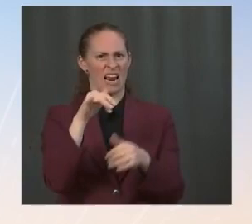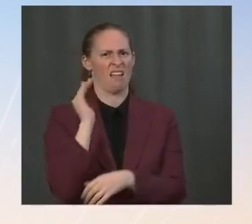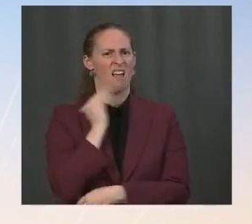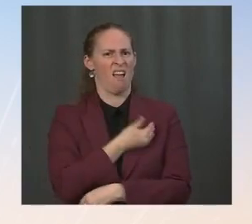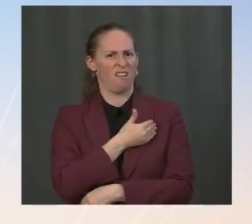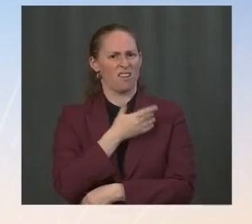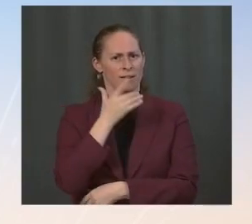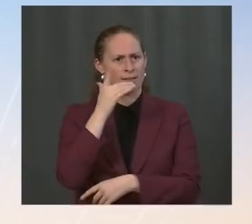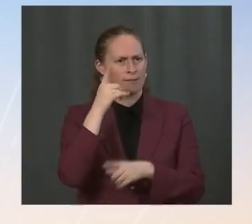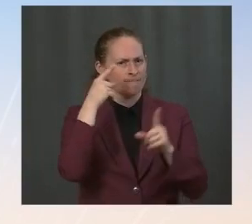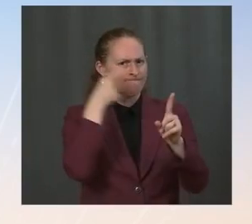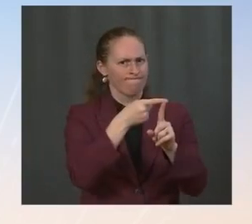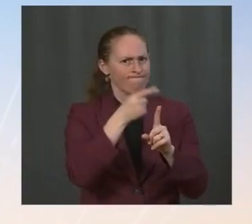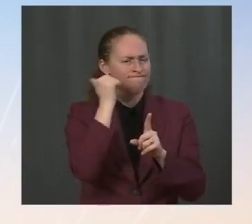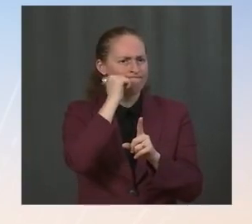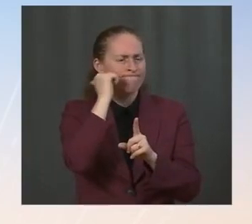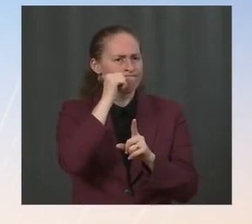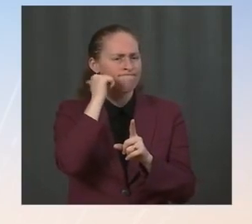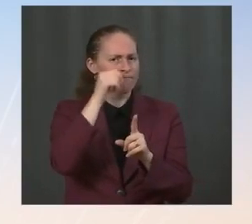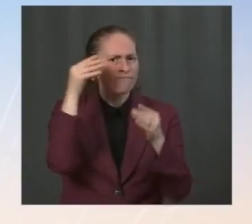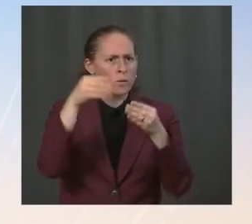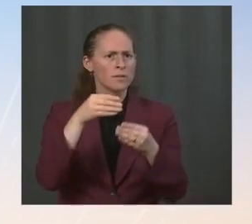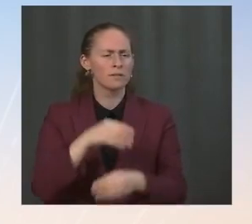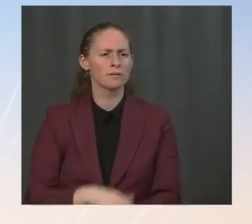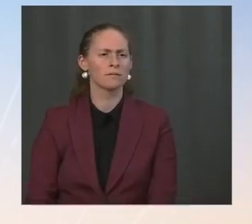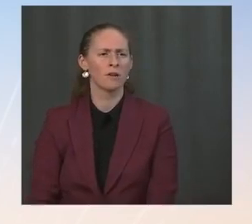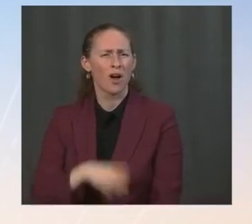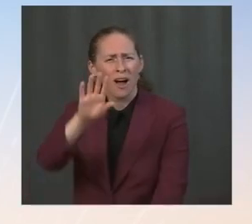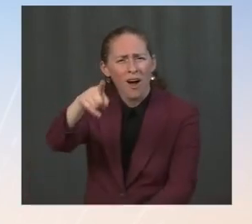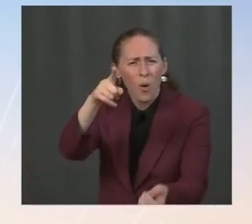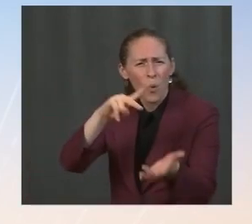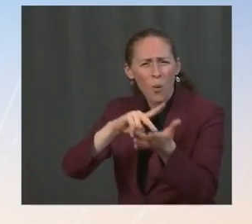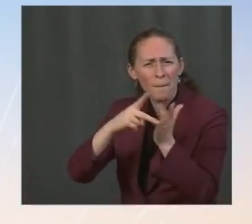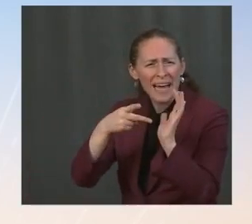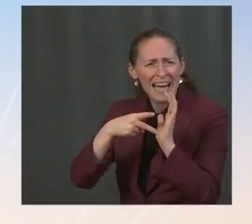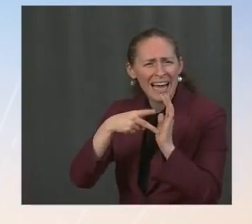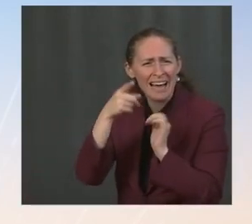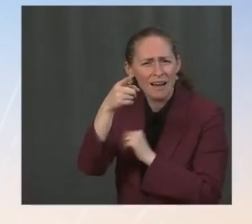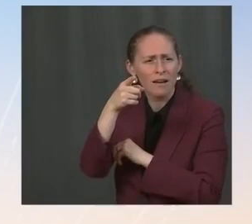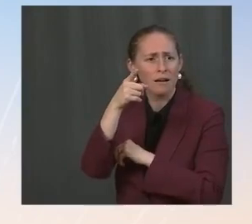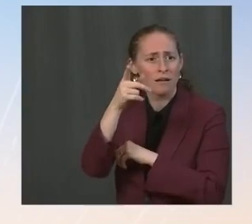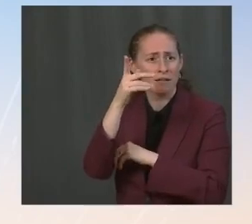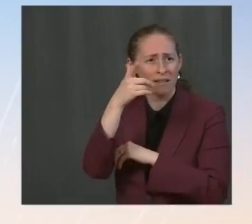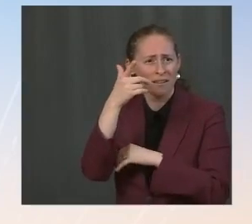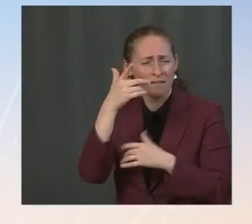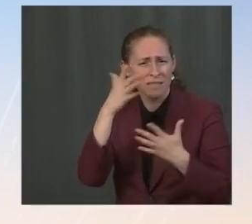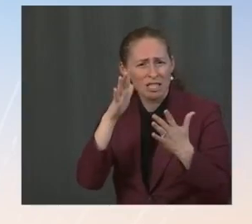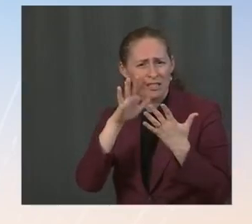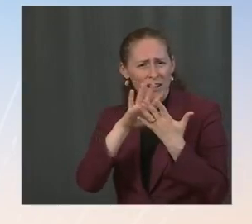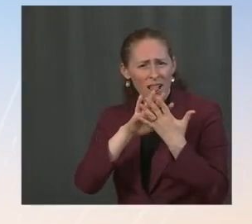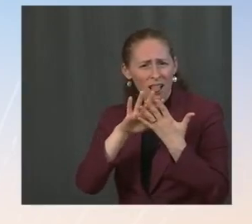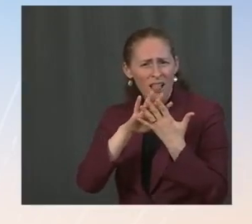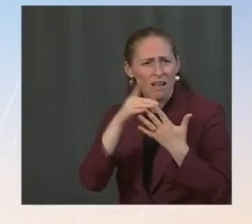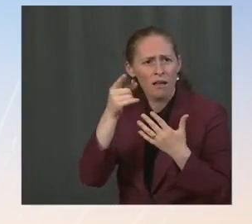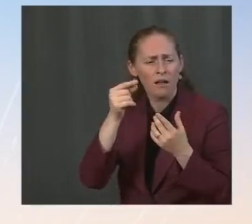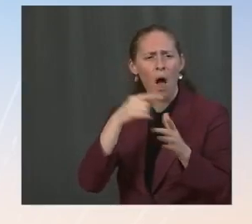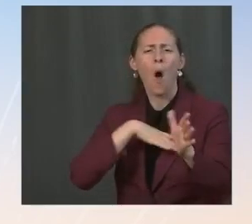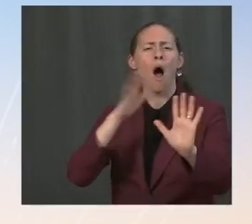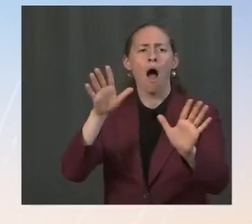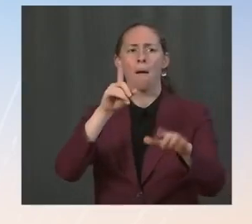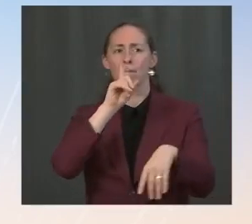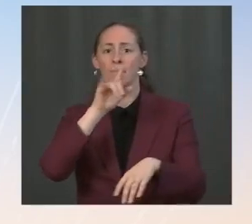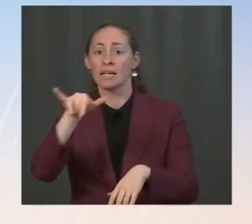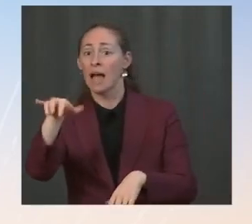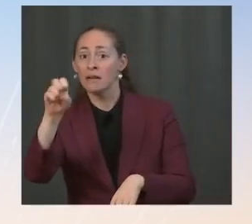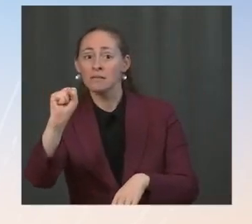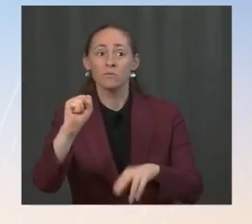those missions, even if you have to be vague about it, they have taken place at times? I'm not confirming if they have or haven't. I'm just going to convey to you, I'll leave that to the Department